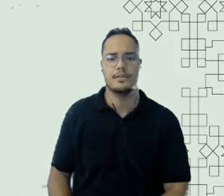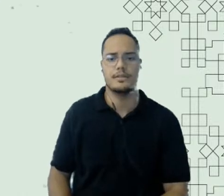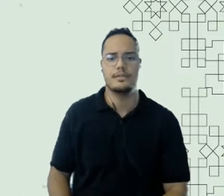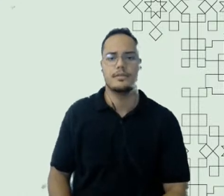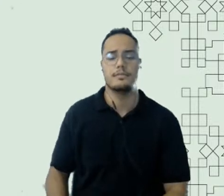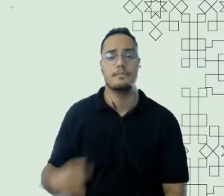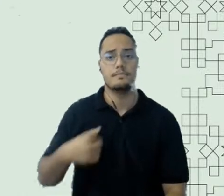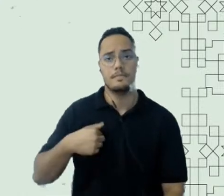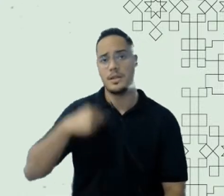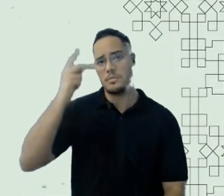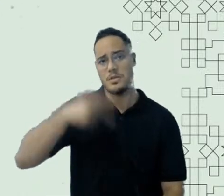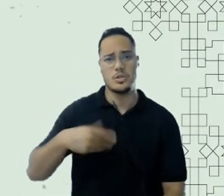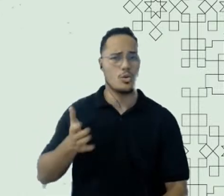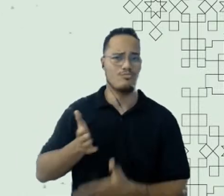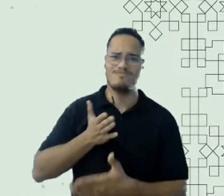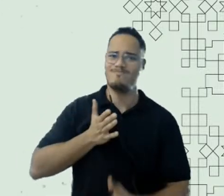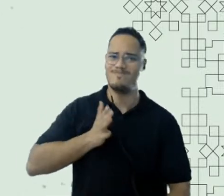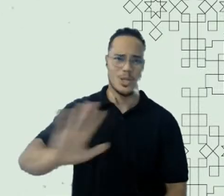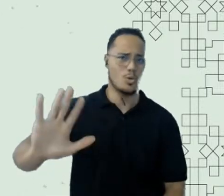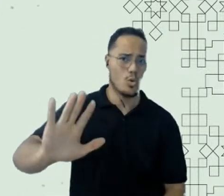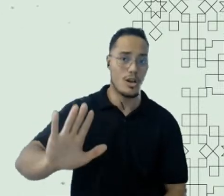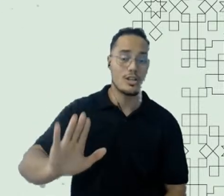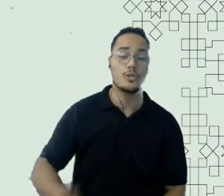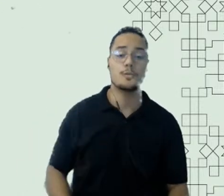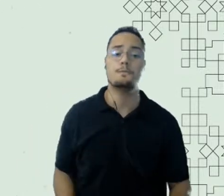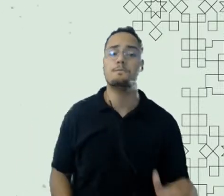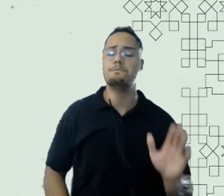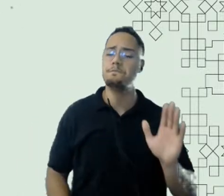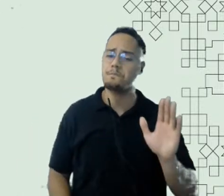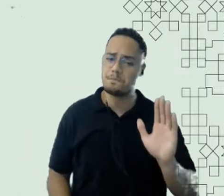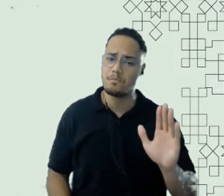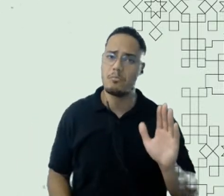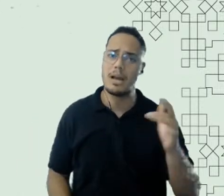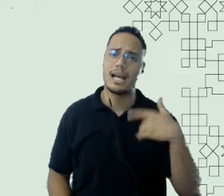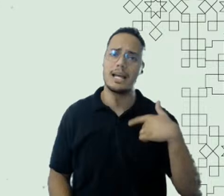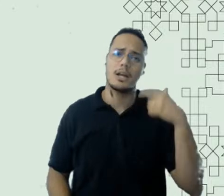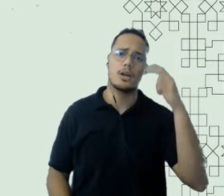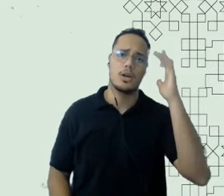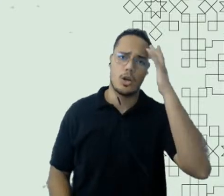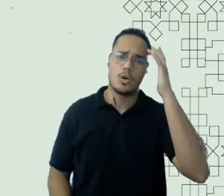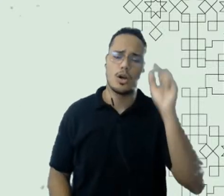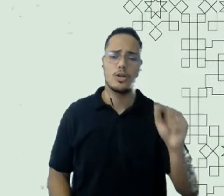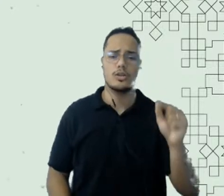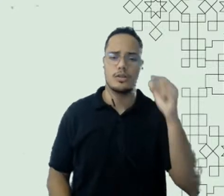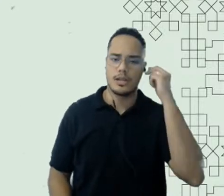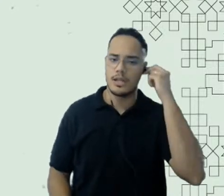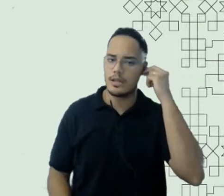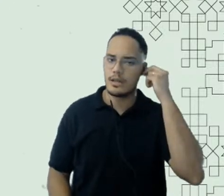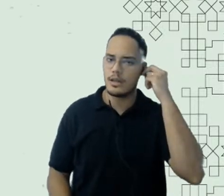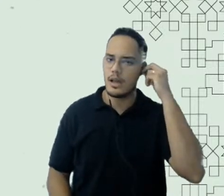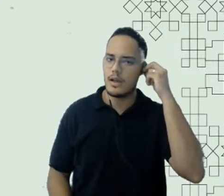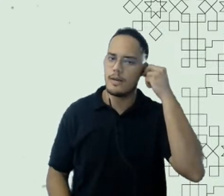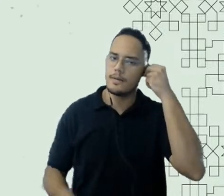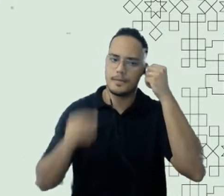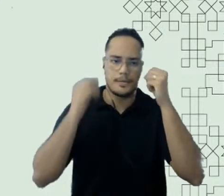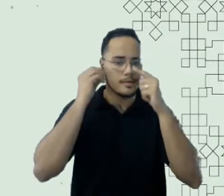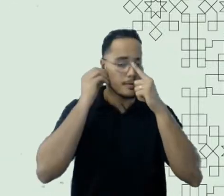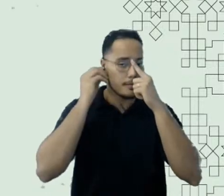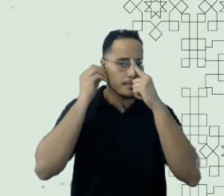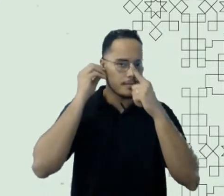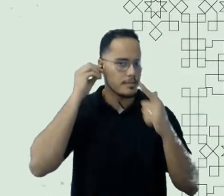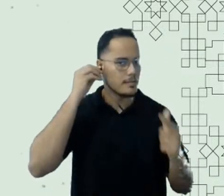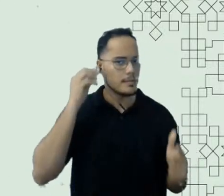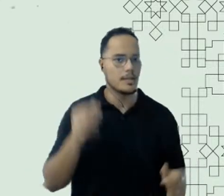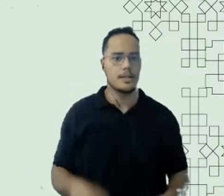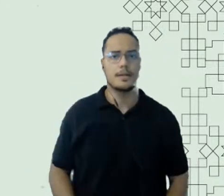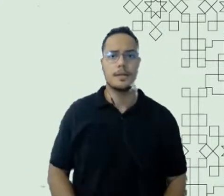I think my point was a bit, so the copyright scholarship in Europe was really divided. You had people thinking we need to have